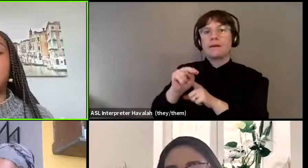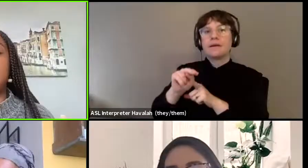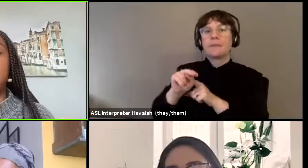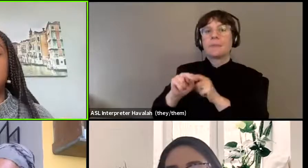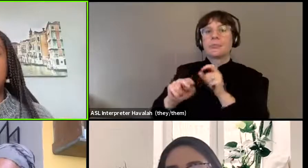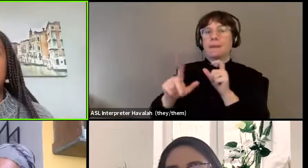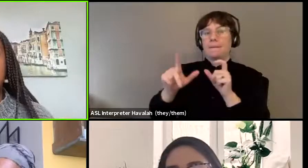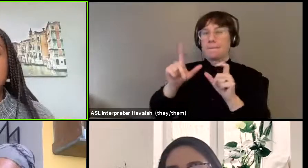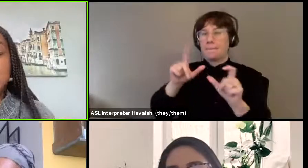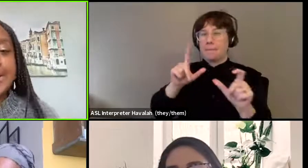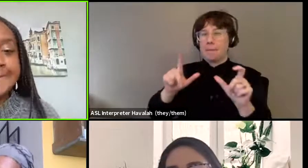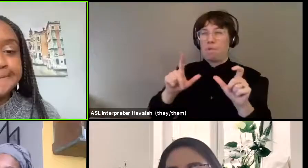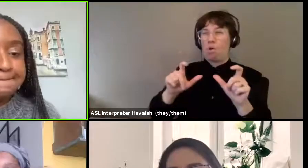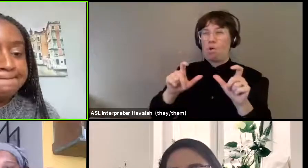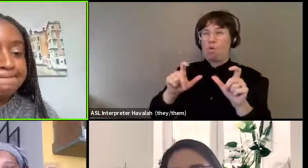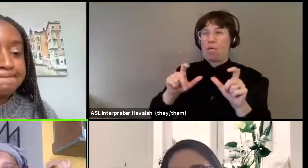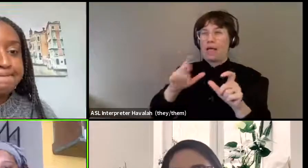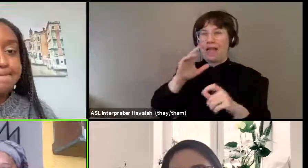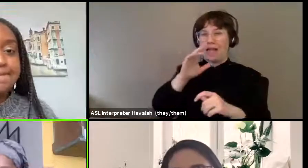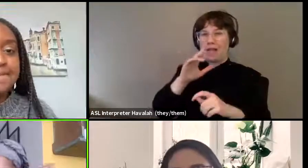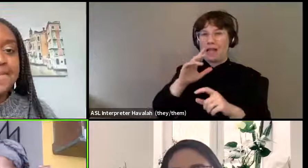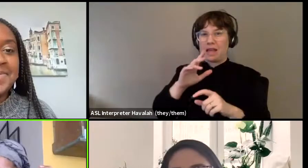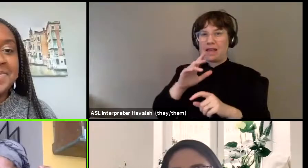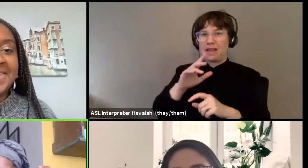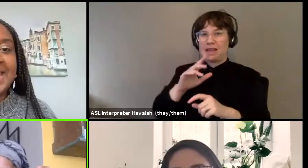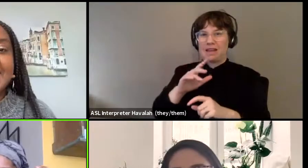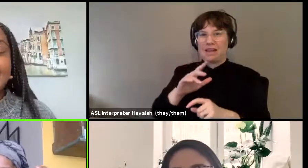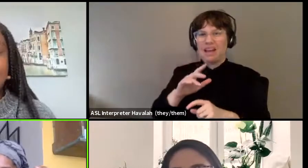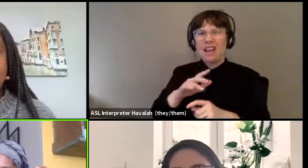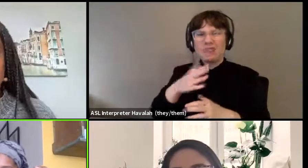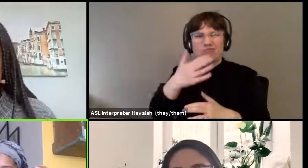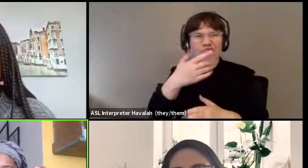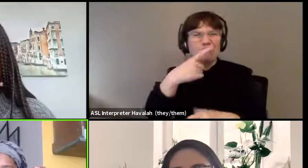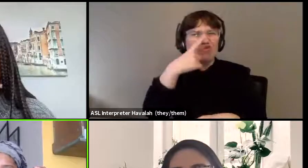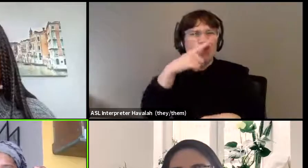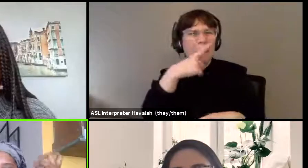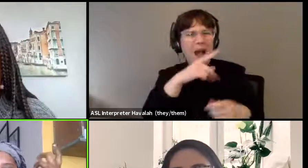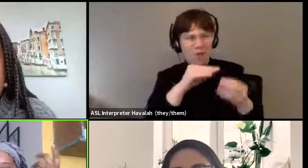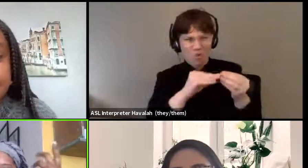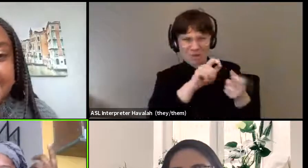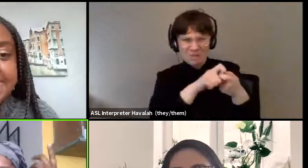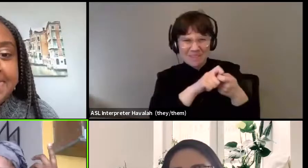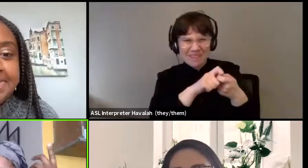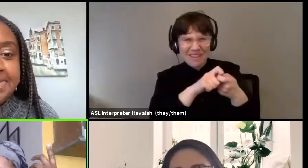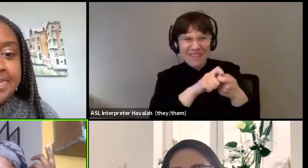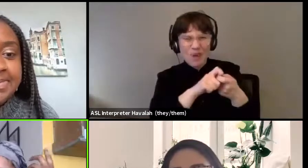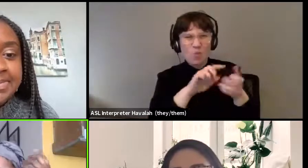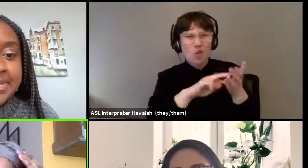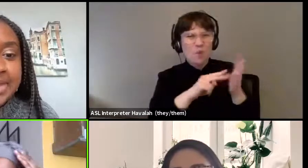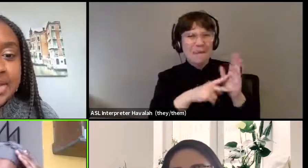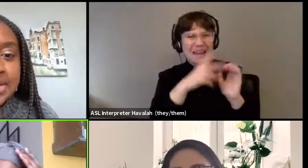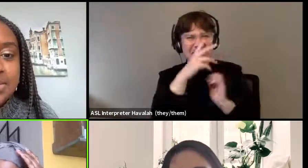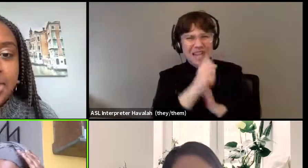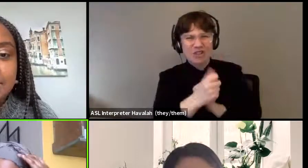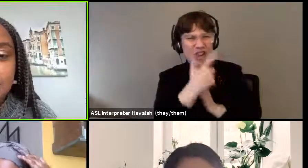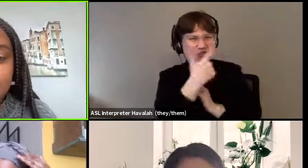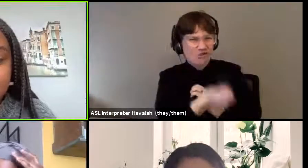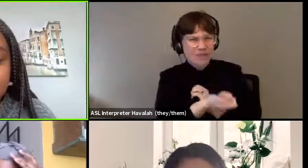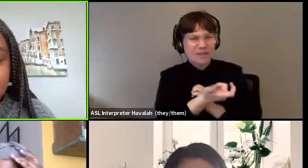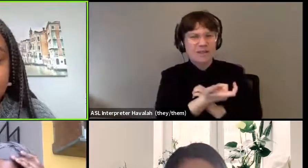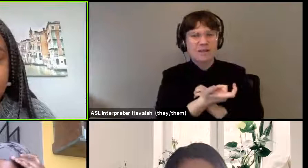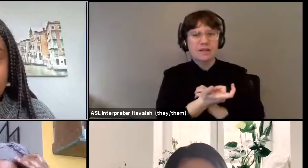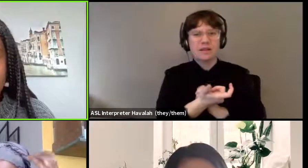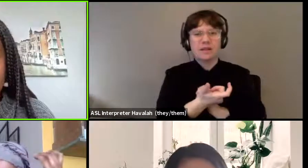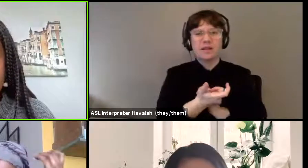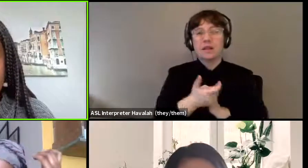community development initiatives? Could you be more specific? So like in terms like what kind of interest are? Bob, Hugh,